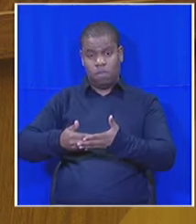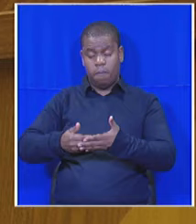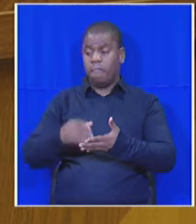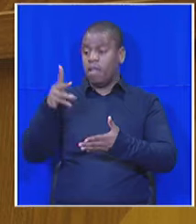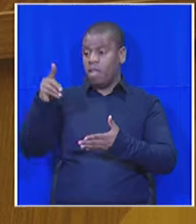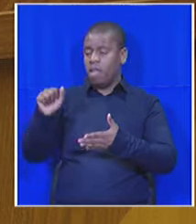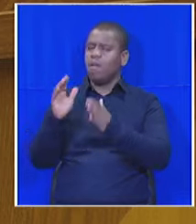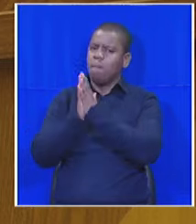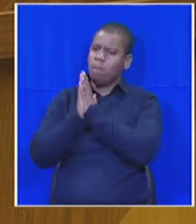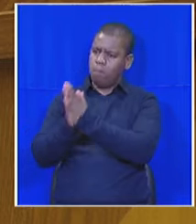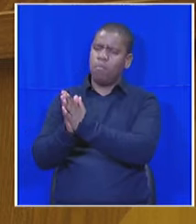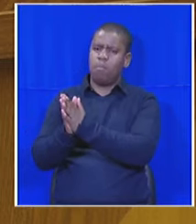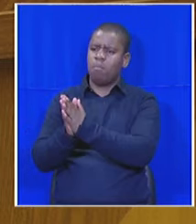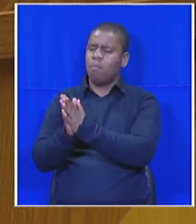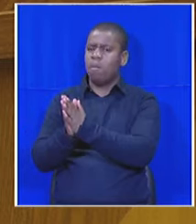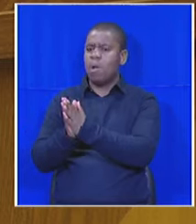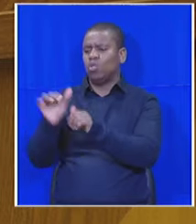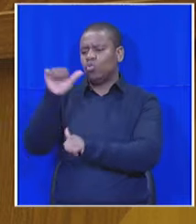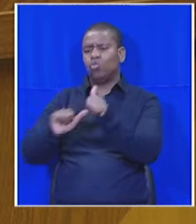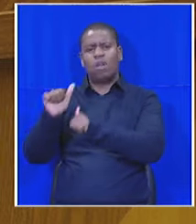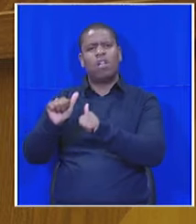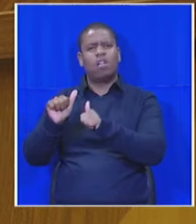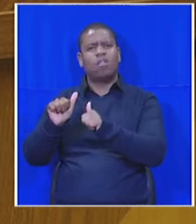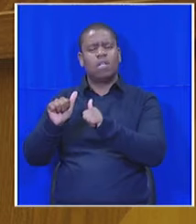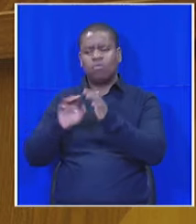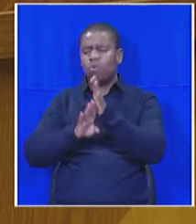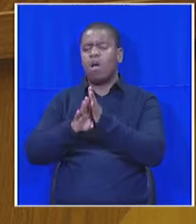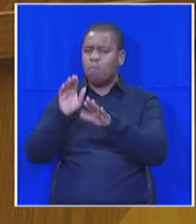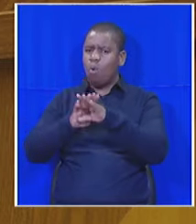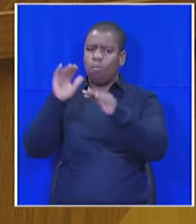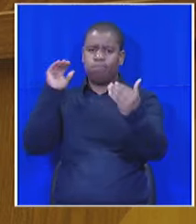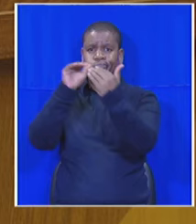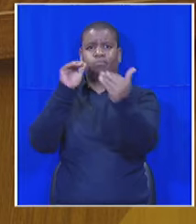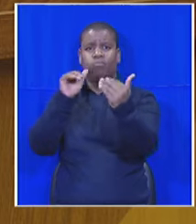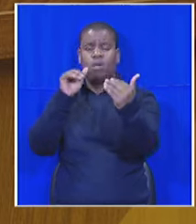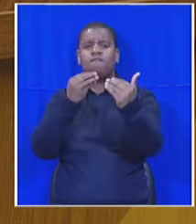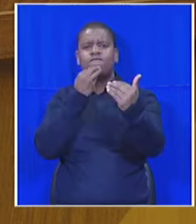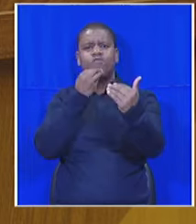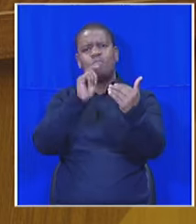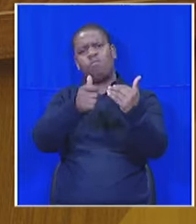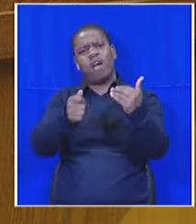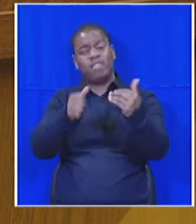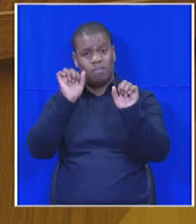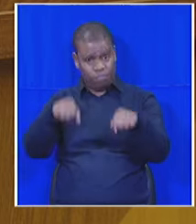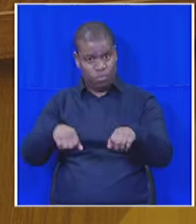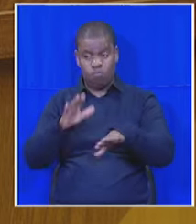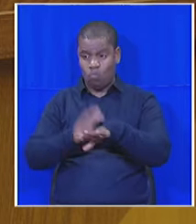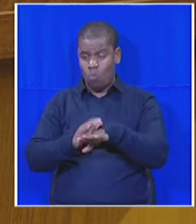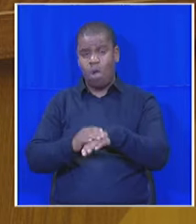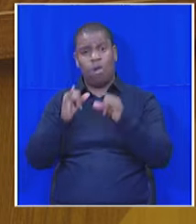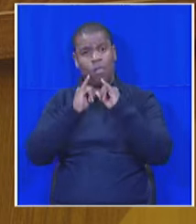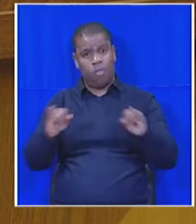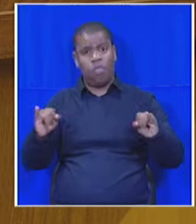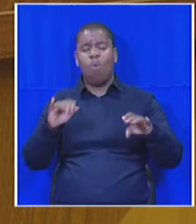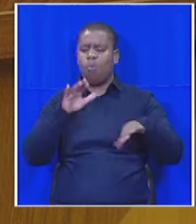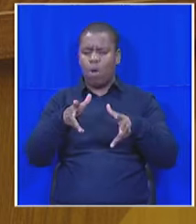for the increase in social grants to meet the ever-increasing food prices that were exacerbated by, among others, the